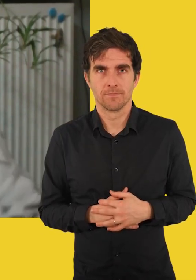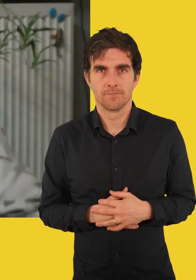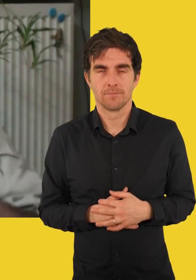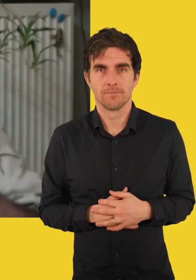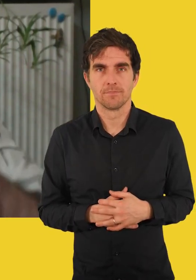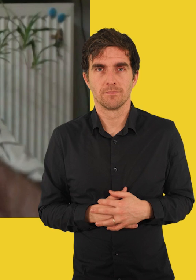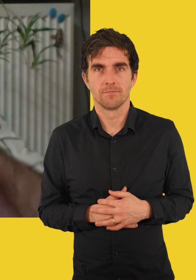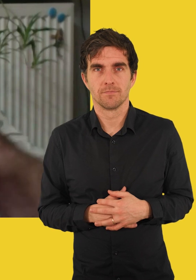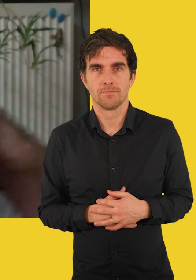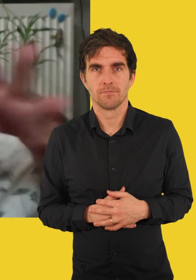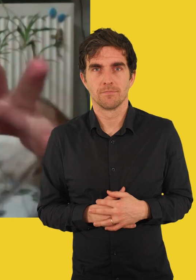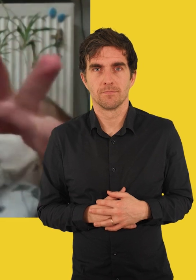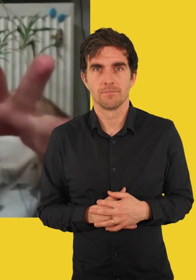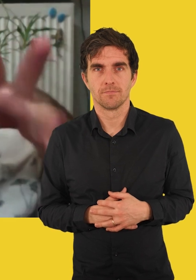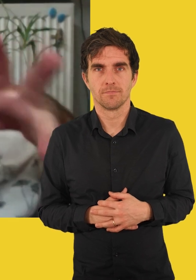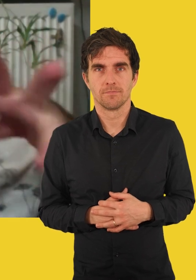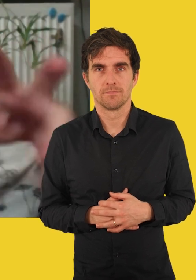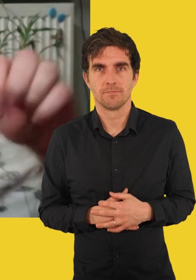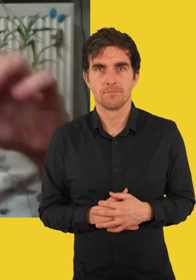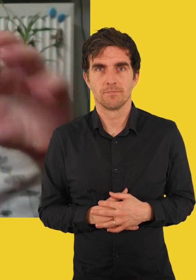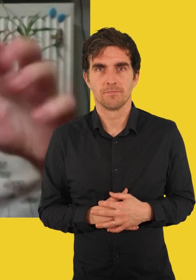broader, we can get broader